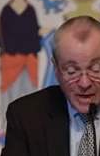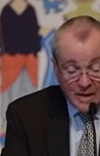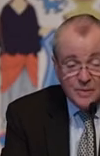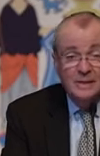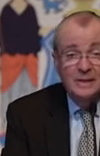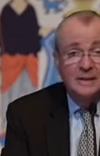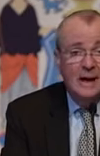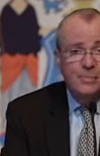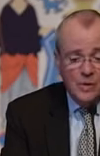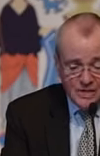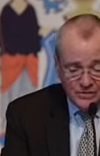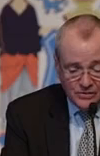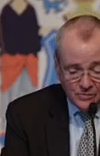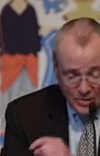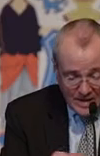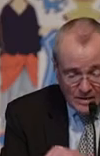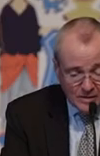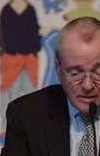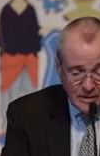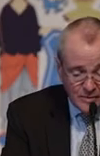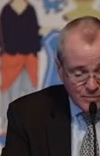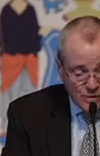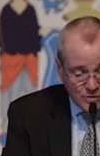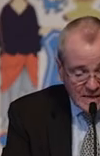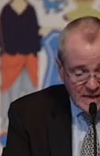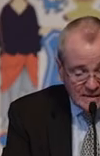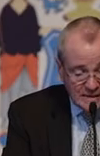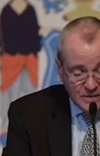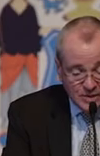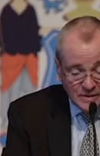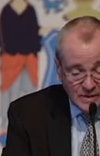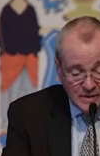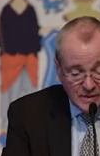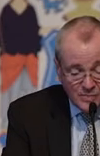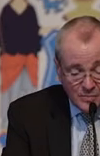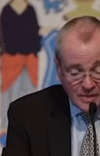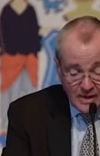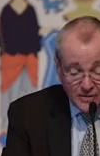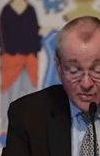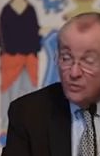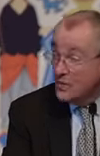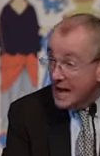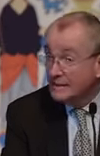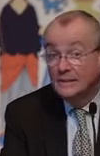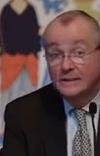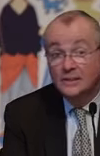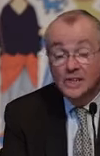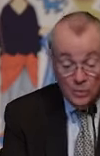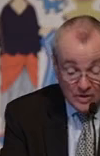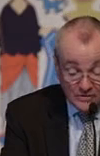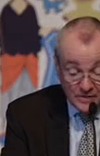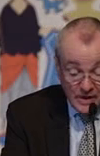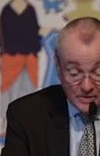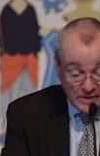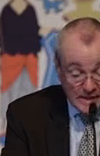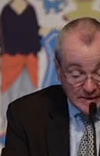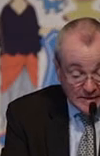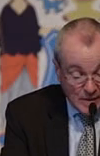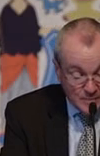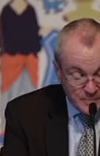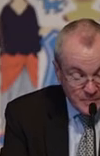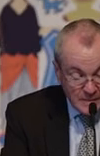emergency management operations right here for the Mercer County Division of Public Health. Before that, she had worked for the